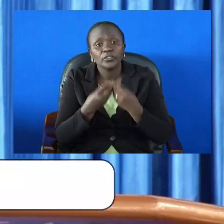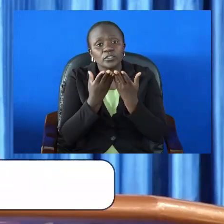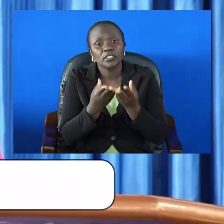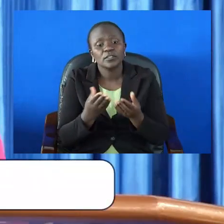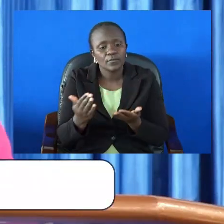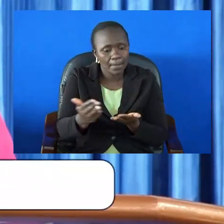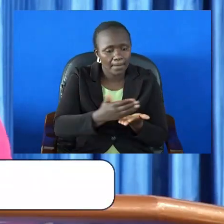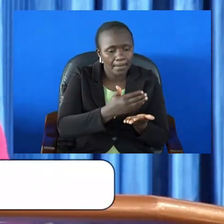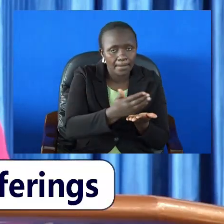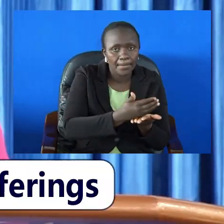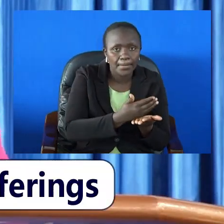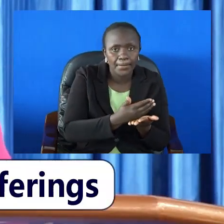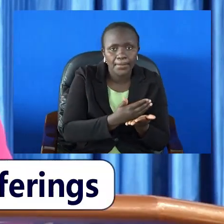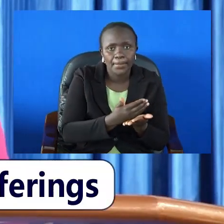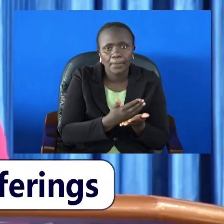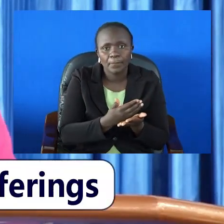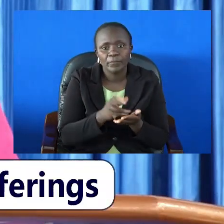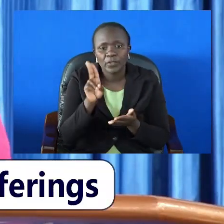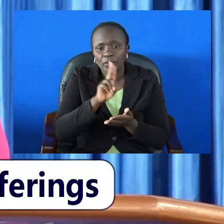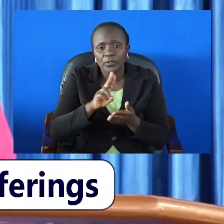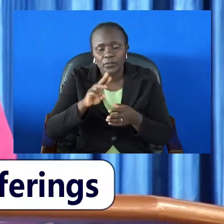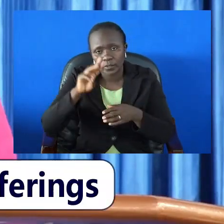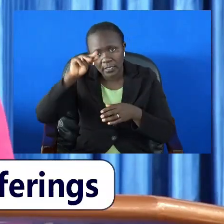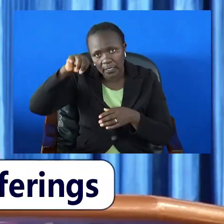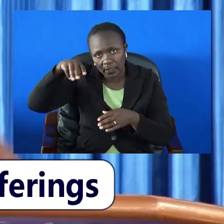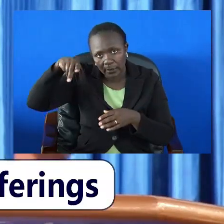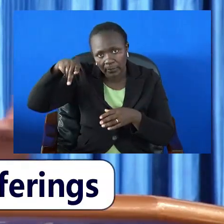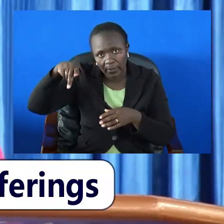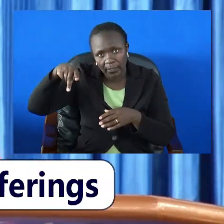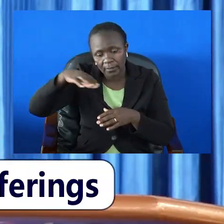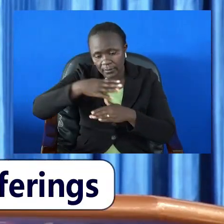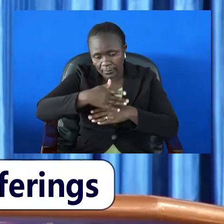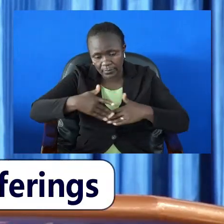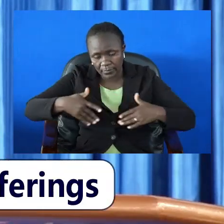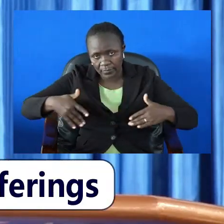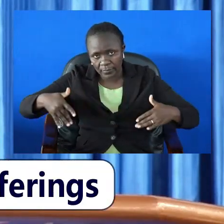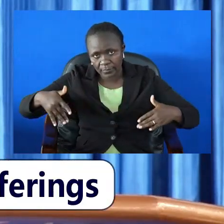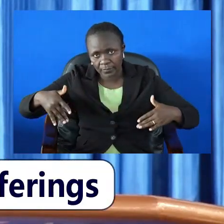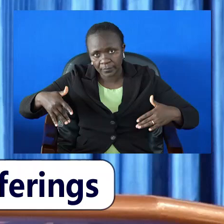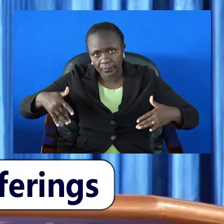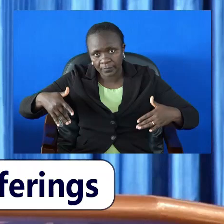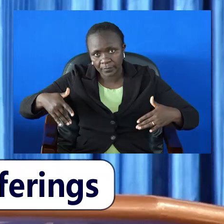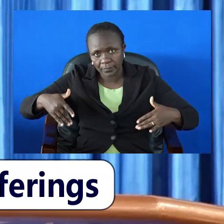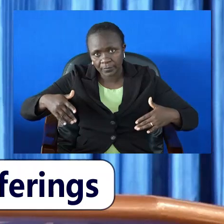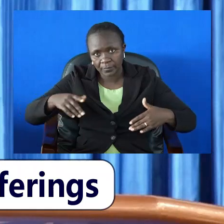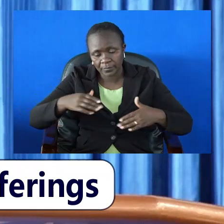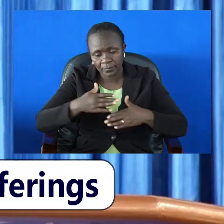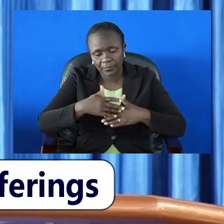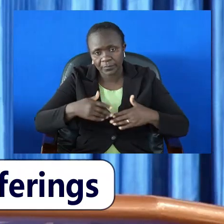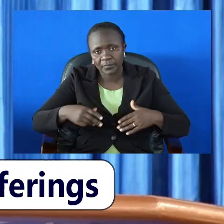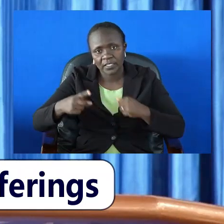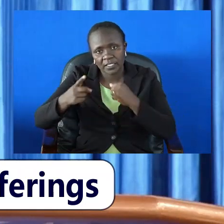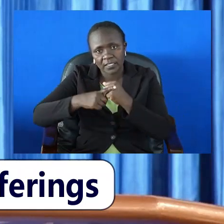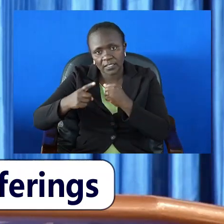our offerings and use our pay bill number, which is running down there on your screens, which